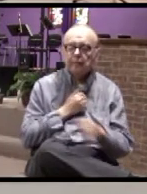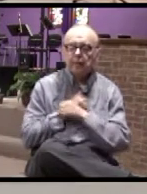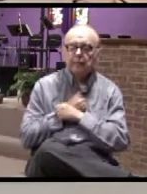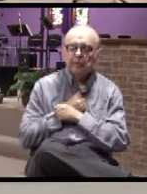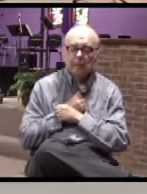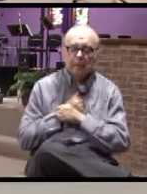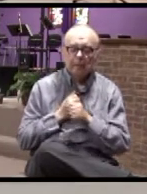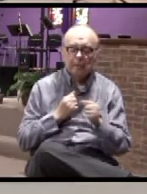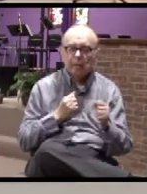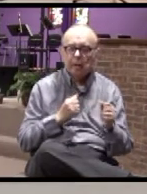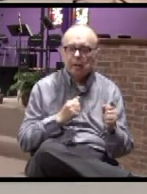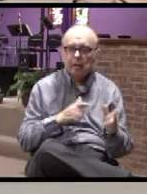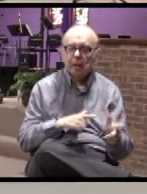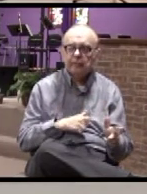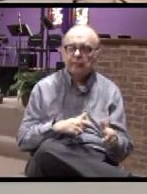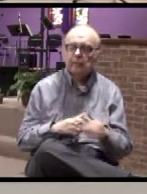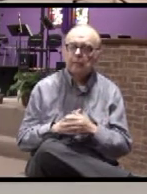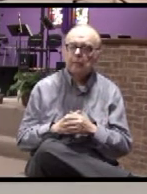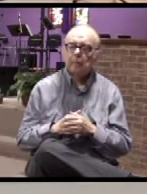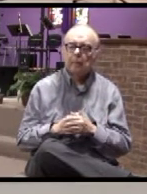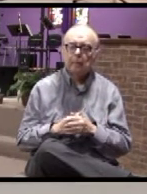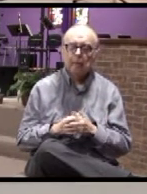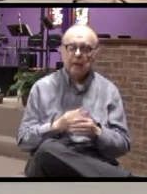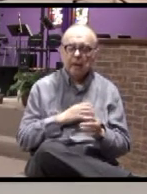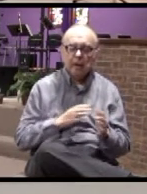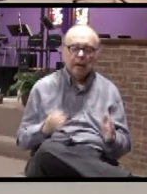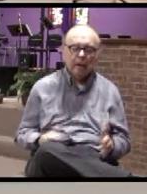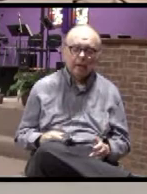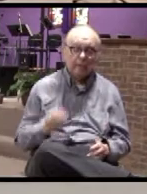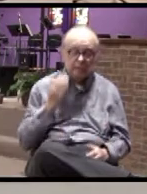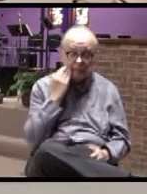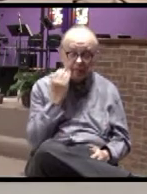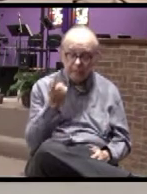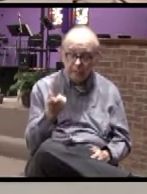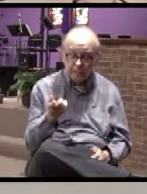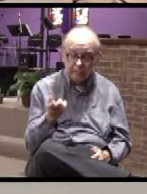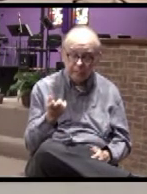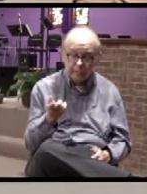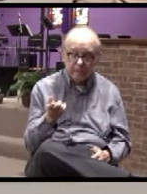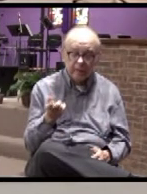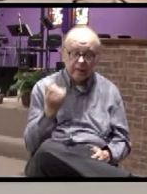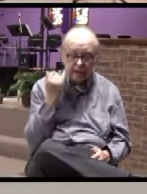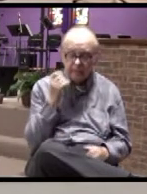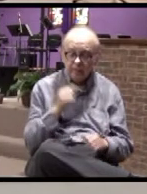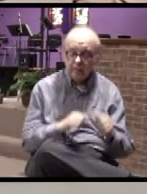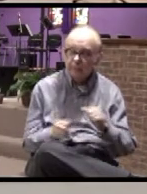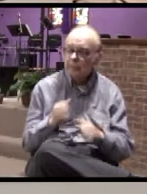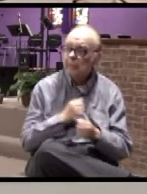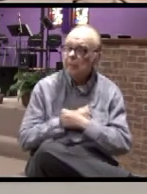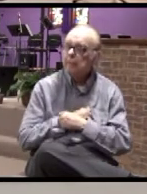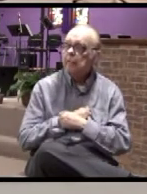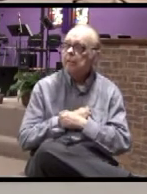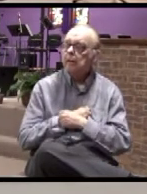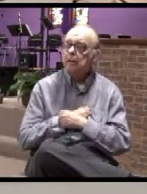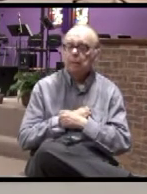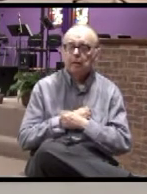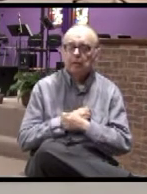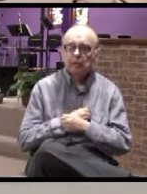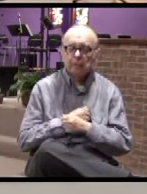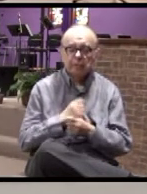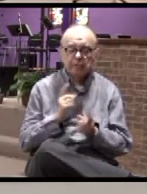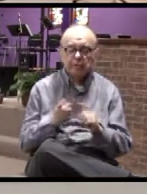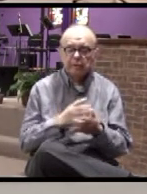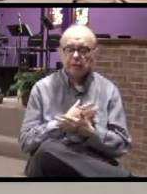know that you're a Christian? If you love one another. If you don't, you need to check